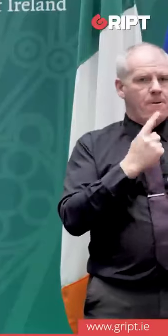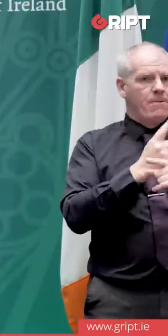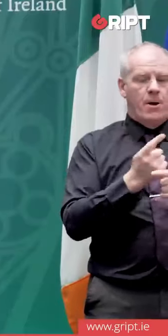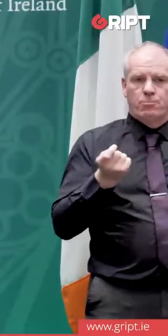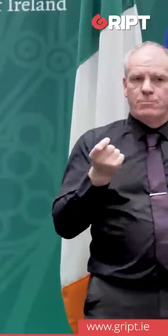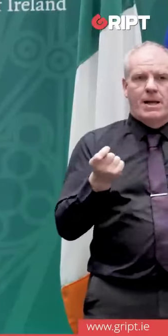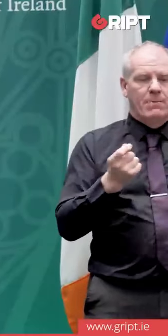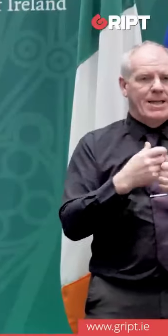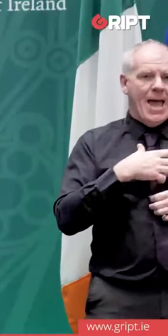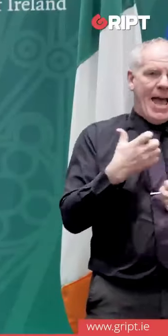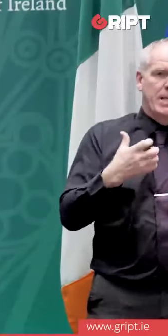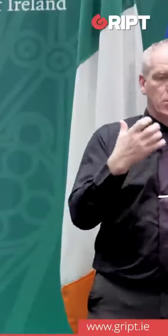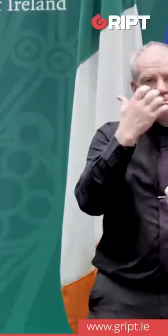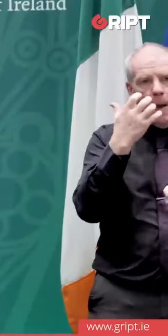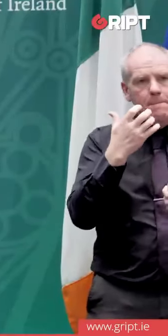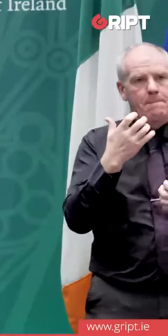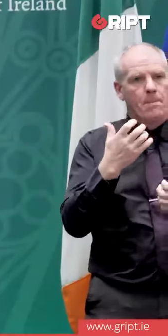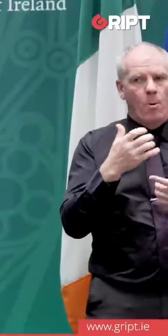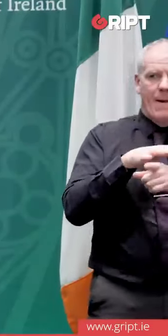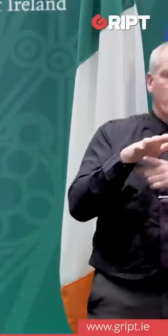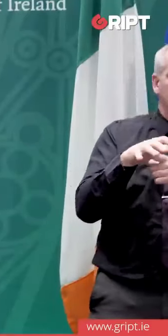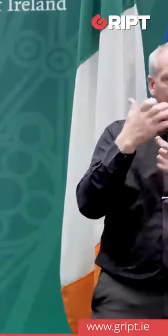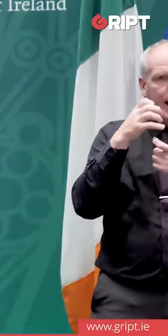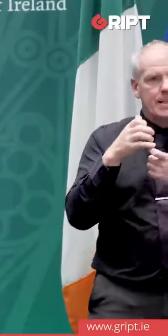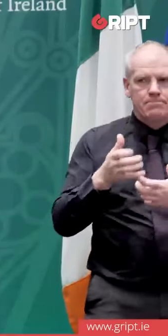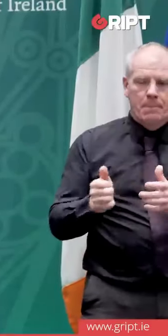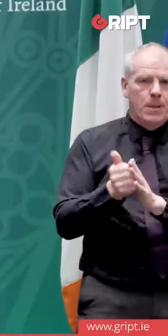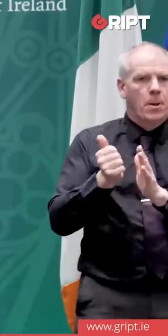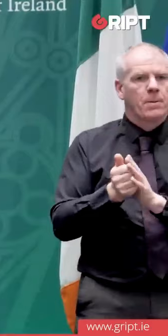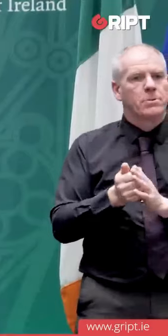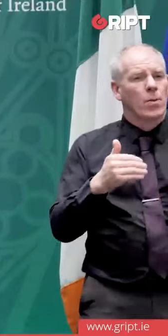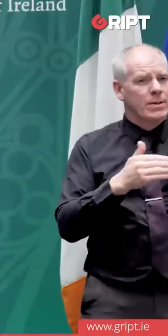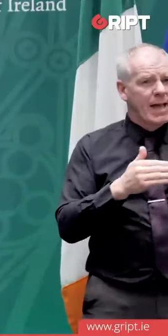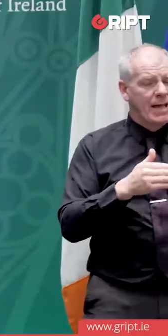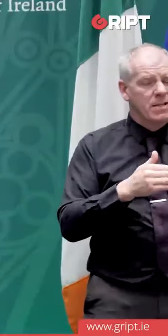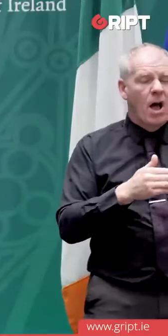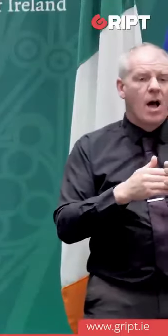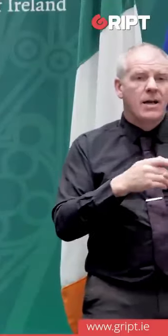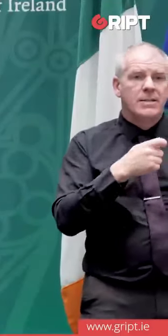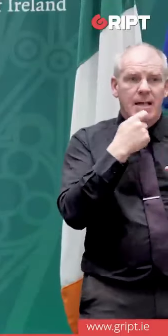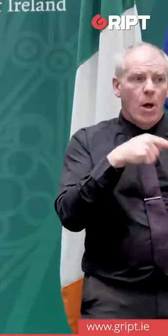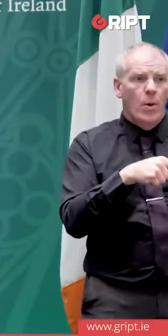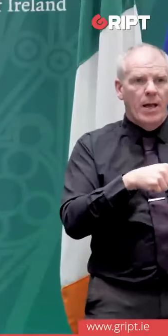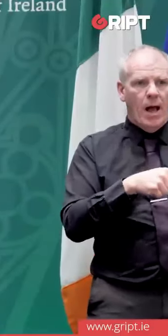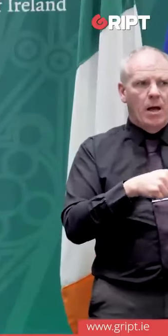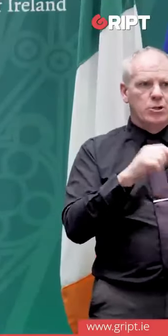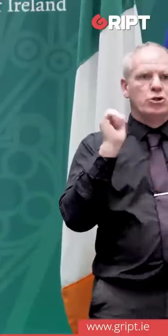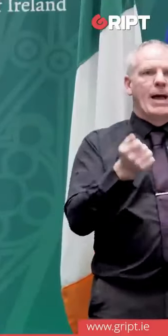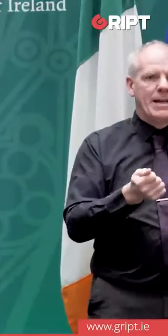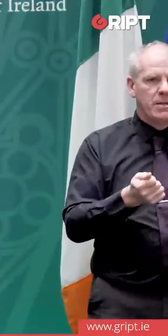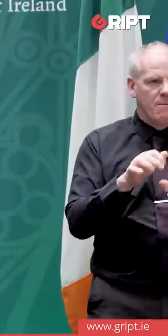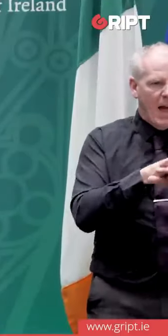to deal with hate crime and to deal with incitement to hatred. Right there, Helen McEntee has just said that her main motivating factor behind